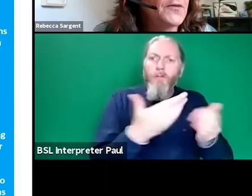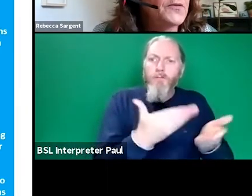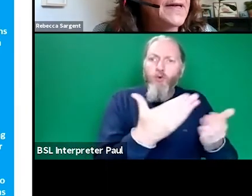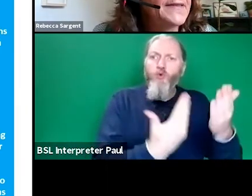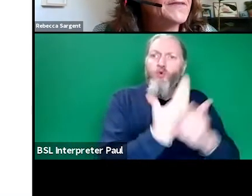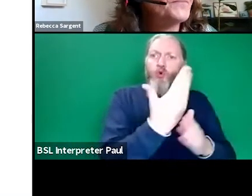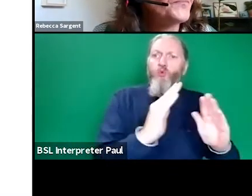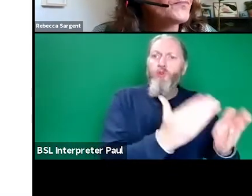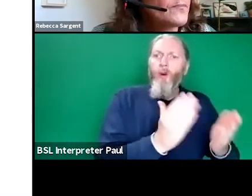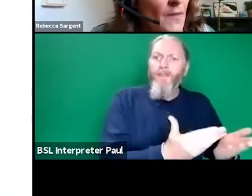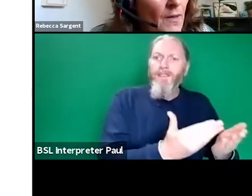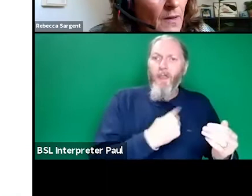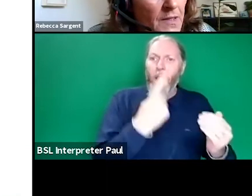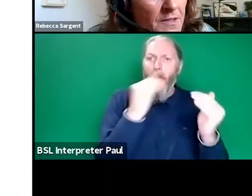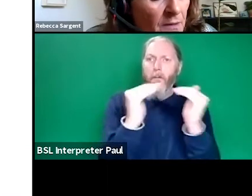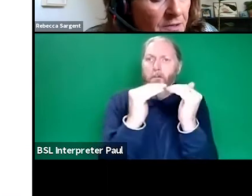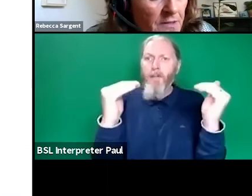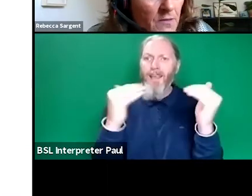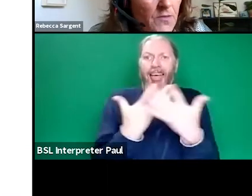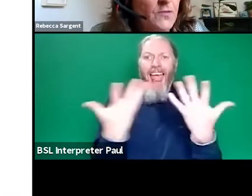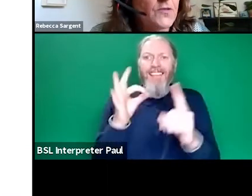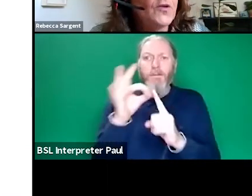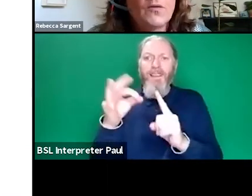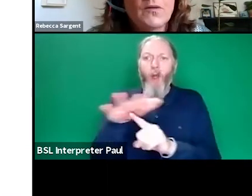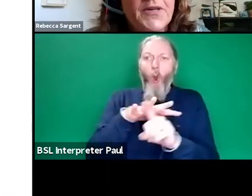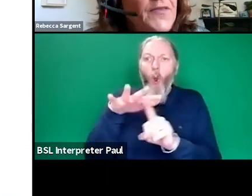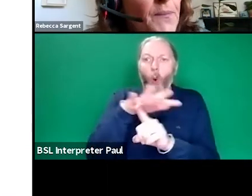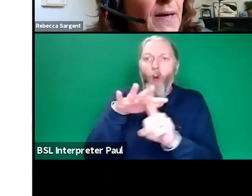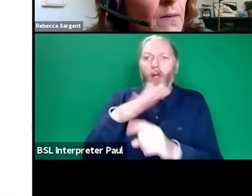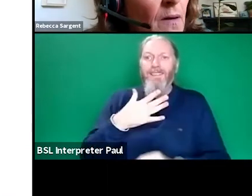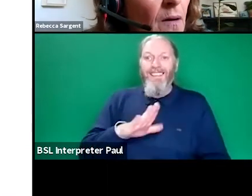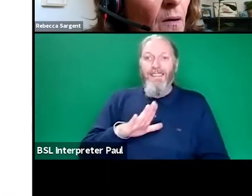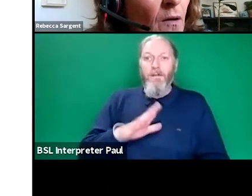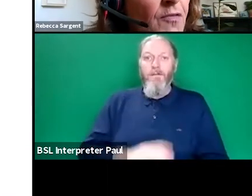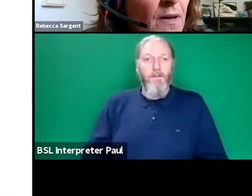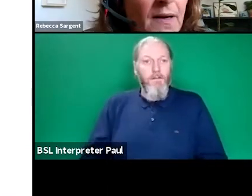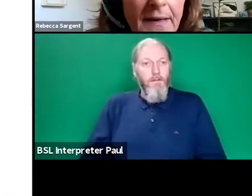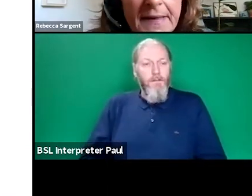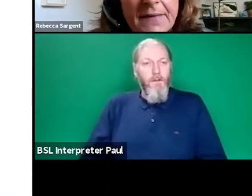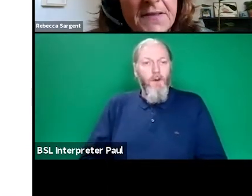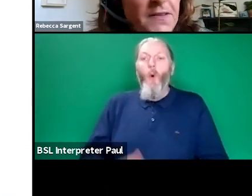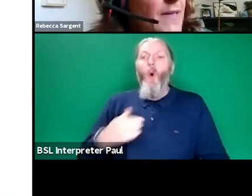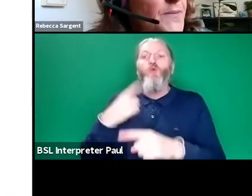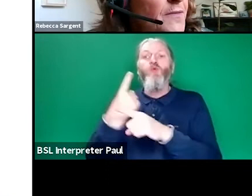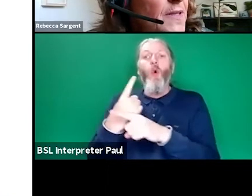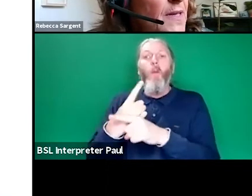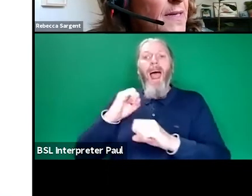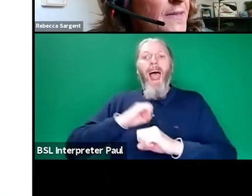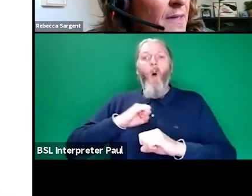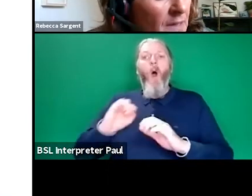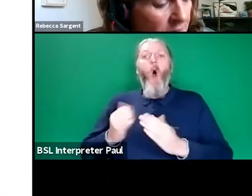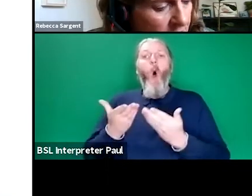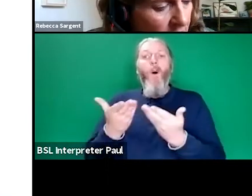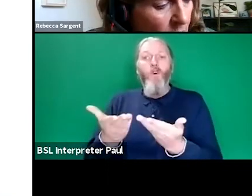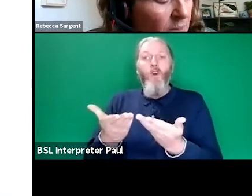to local need. So I just sort of talk briefly about our offer and how that's developed over the